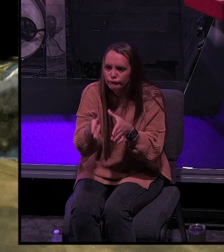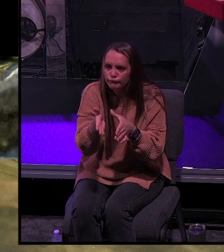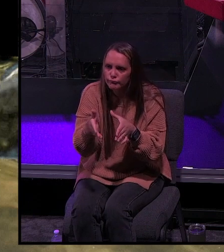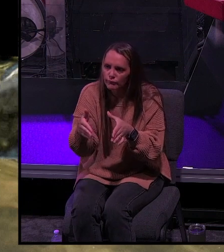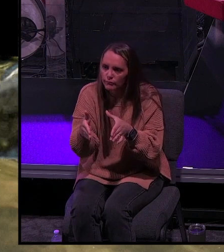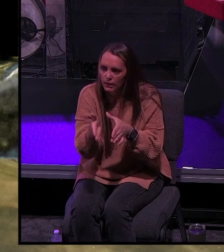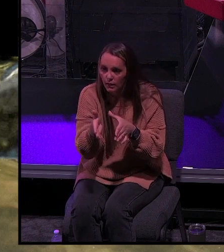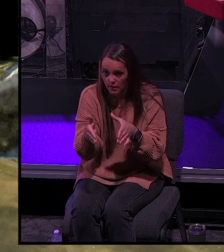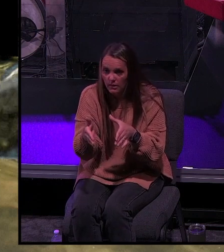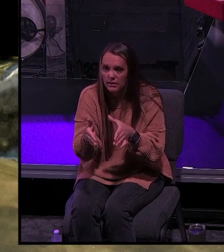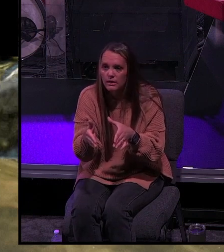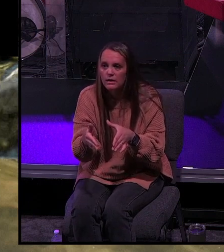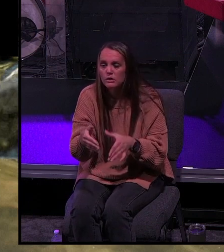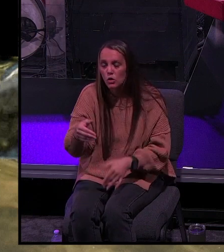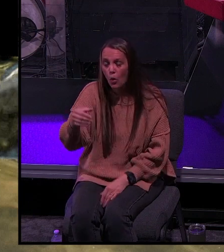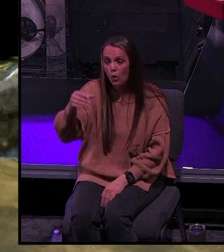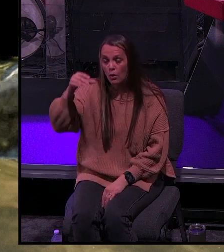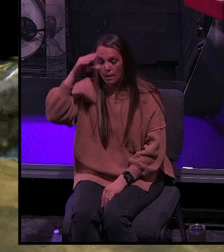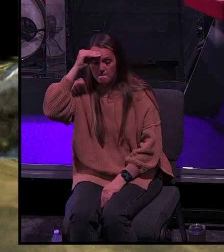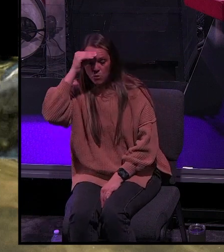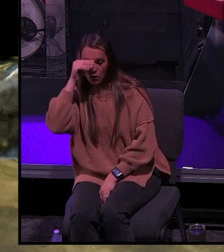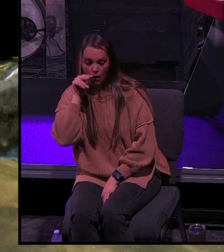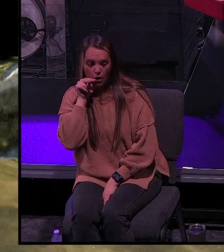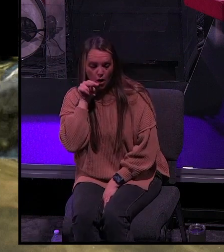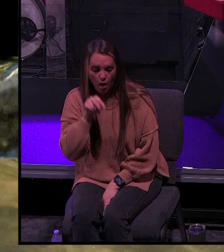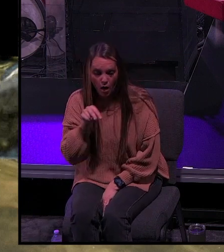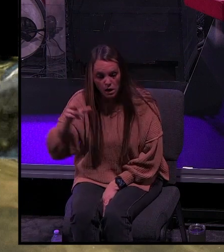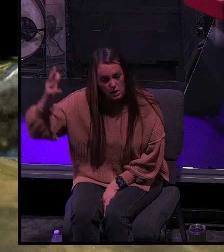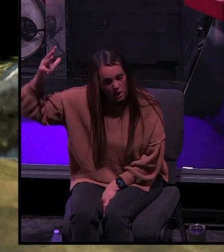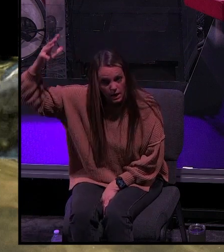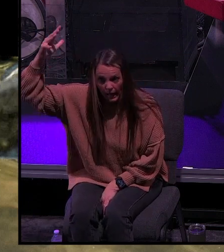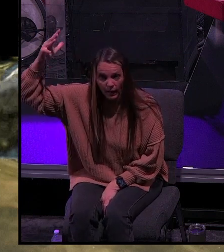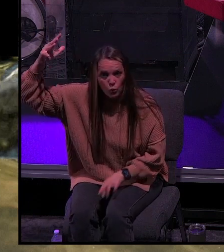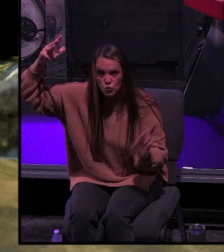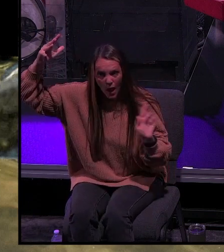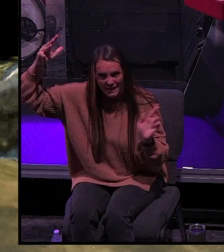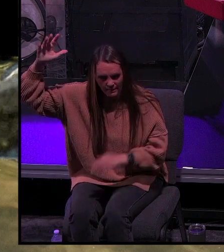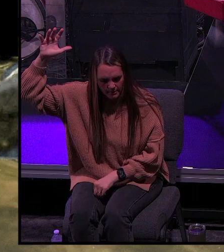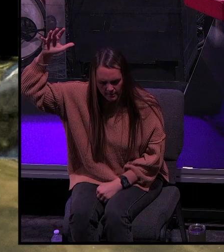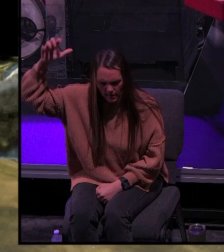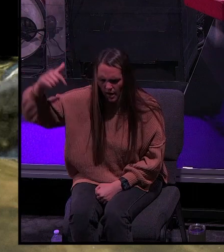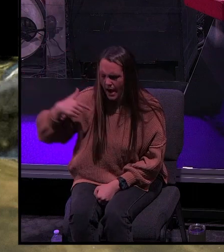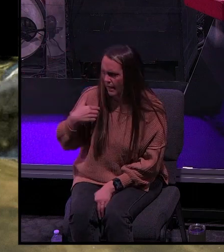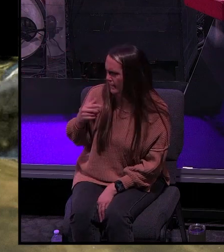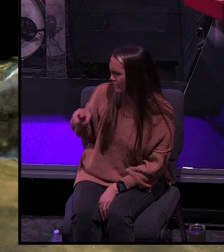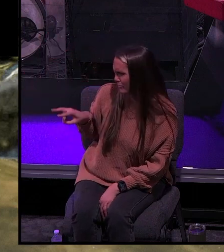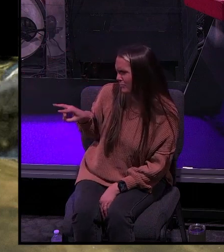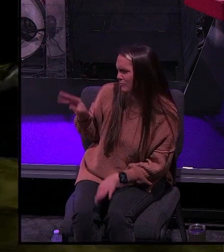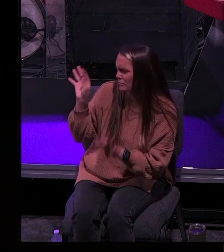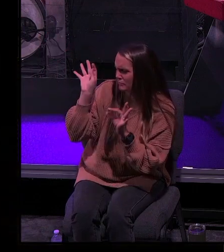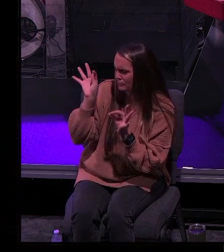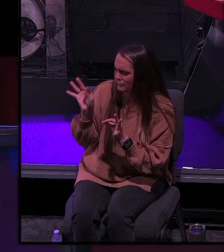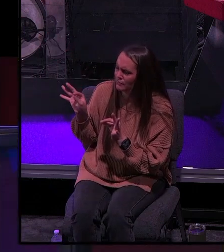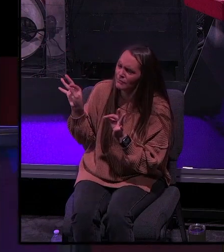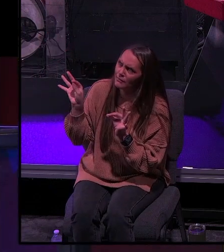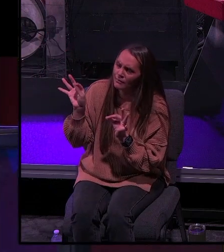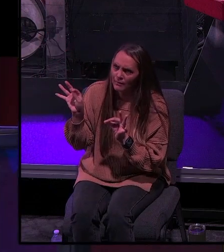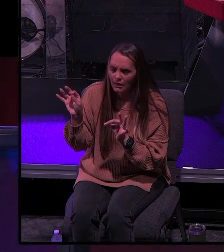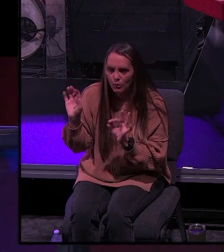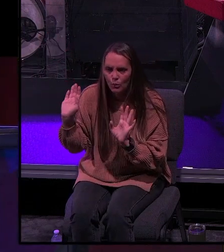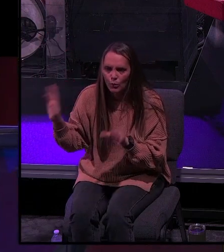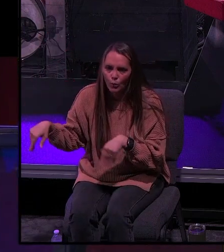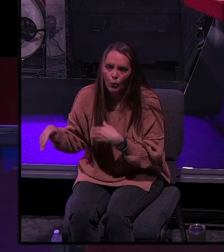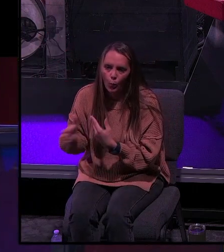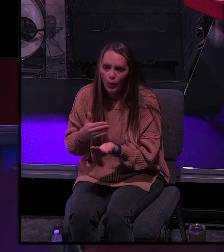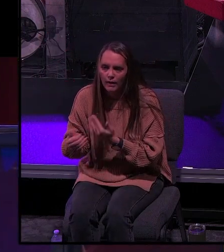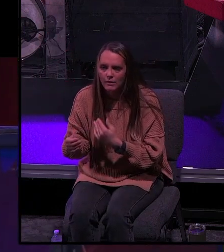And so he's literally looking at this fish, and he's got his hand up. And I looked at him, and I just kind of rolled my eyes. I was like, okay, whatever. I went